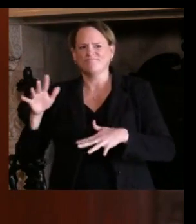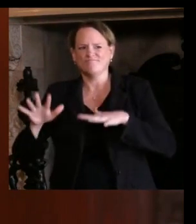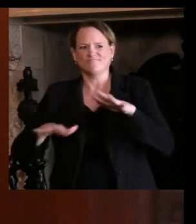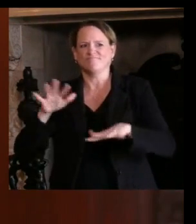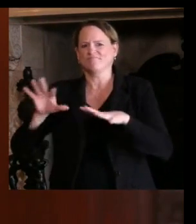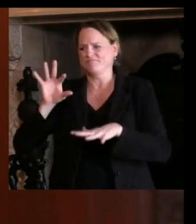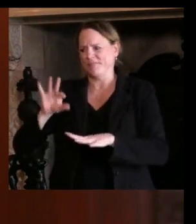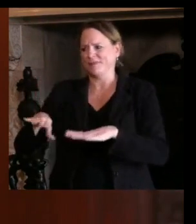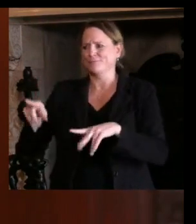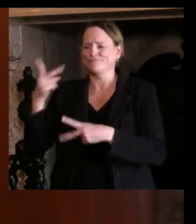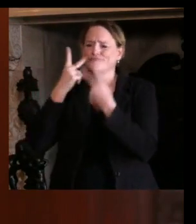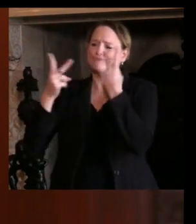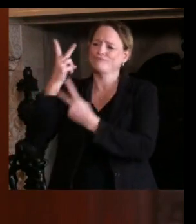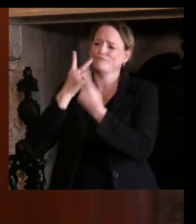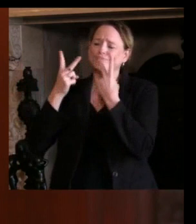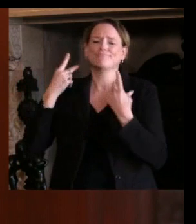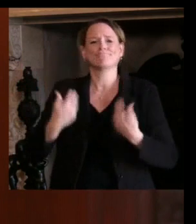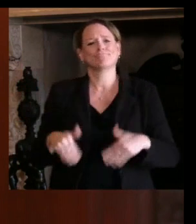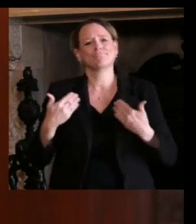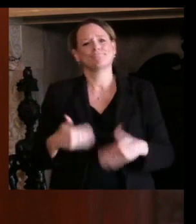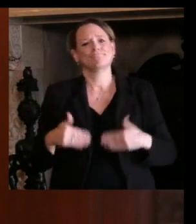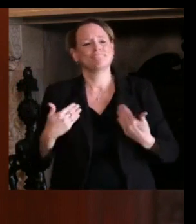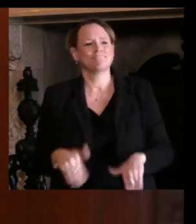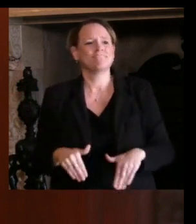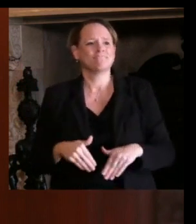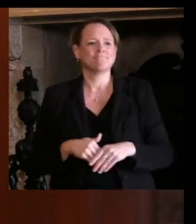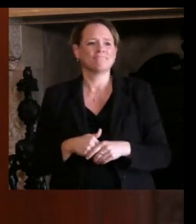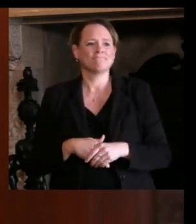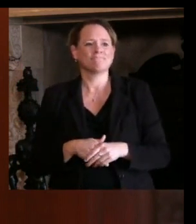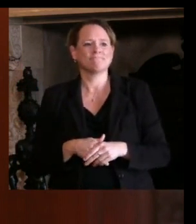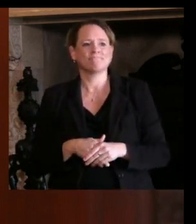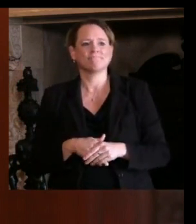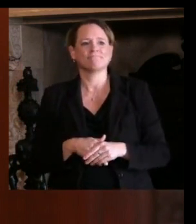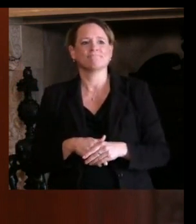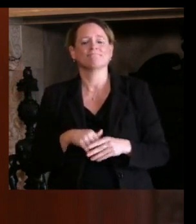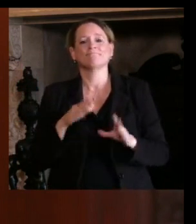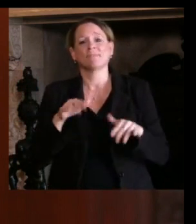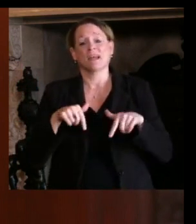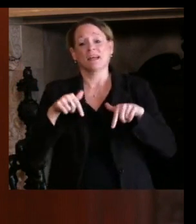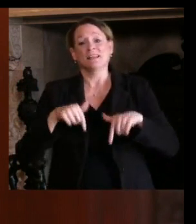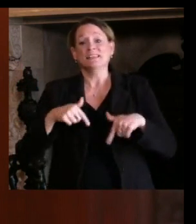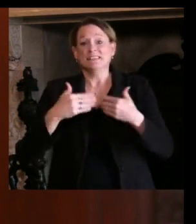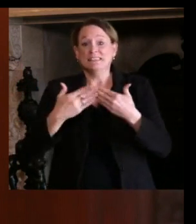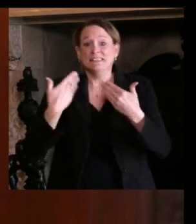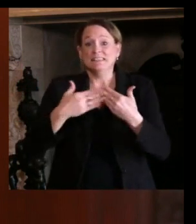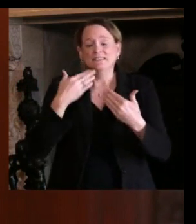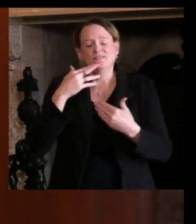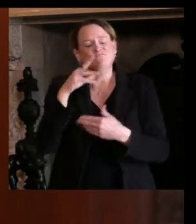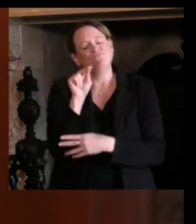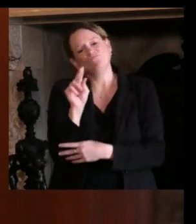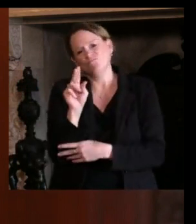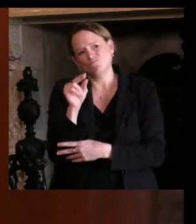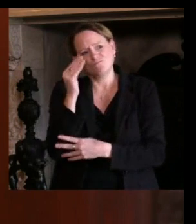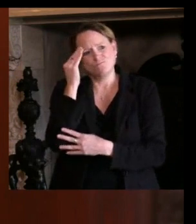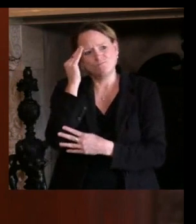kids, our educators, school staff, and administrators, and especially not for our students.